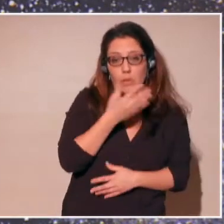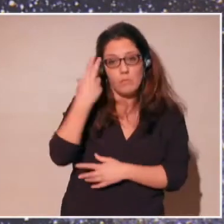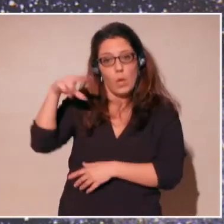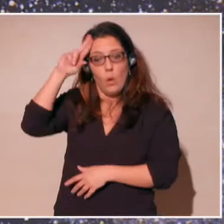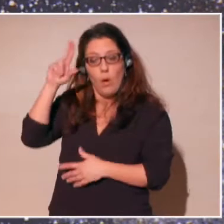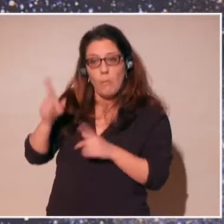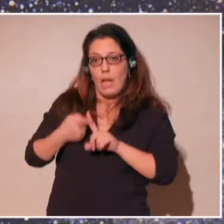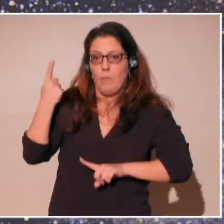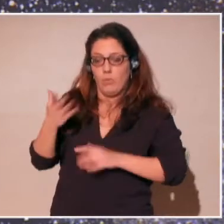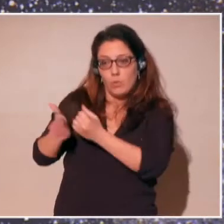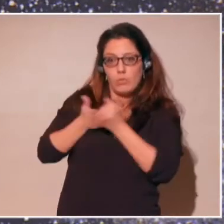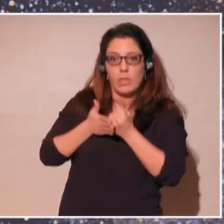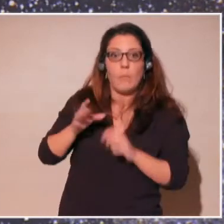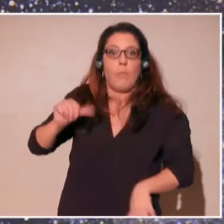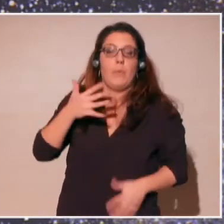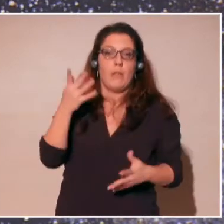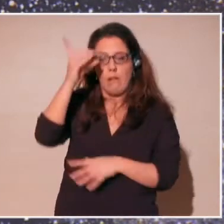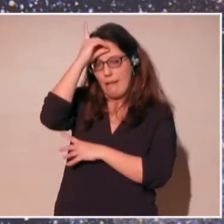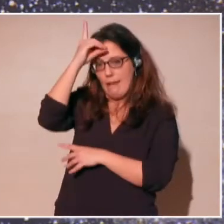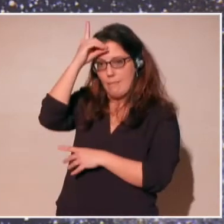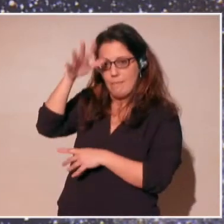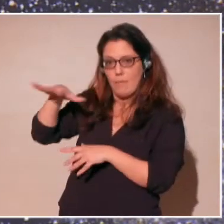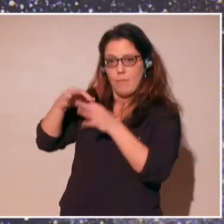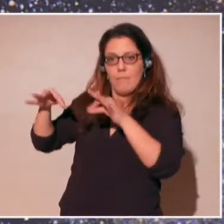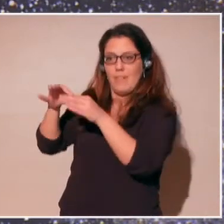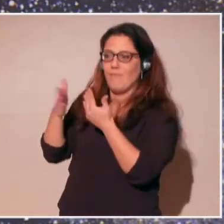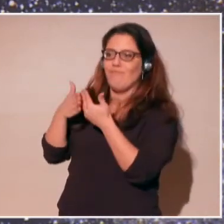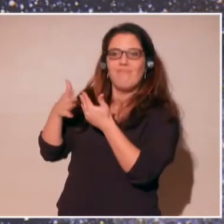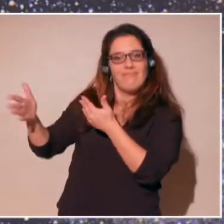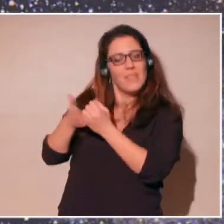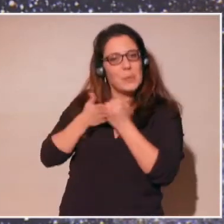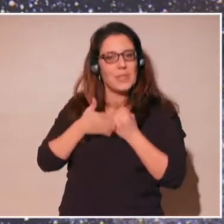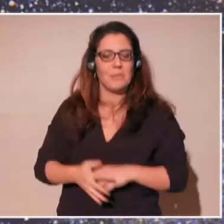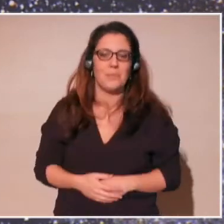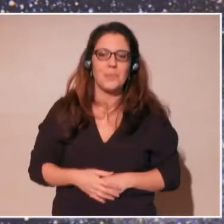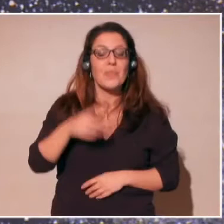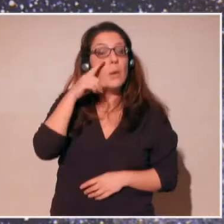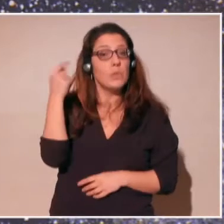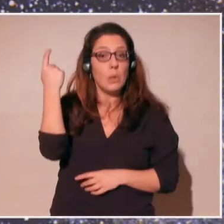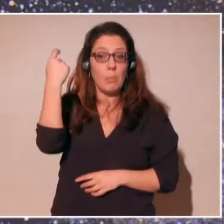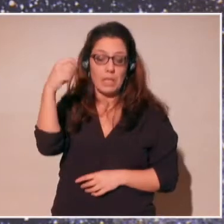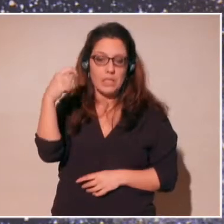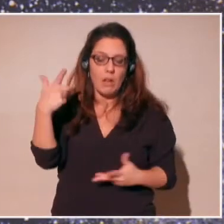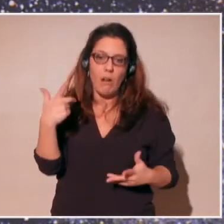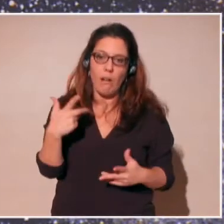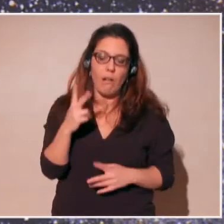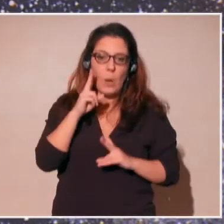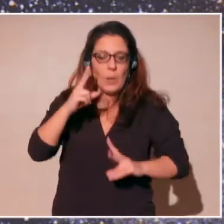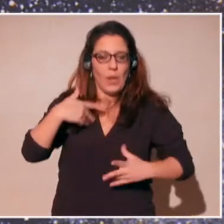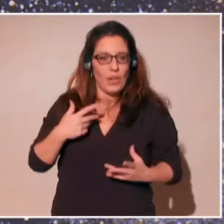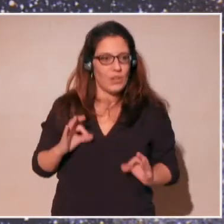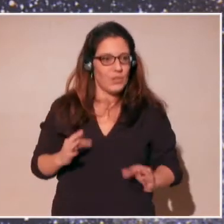role in Europe with her neighbor, Germany. Mr. President,